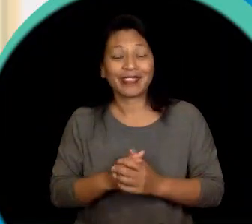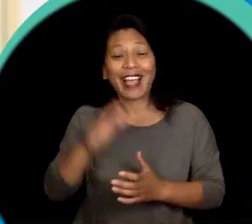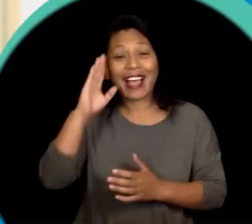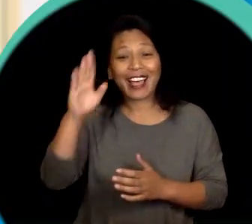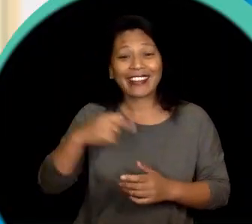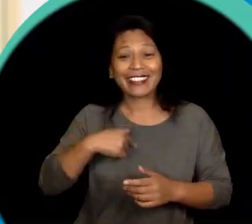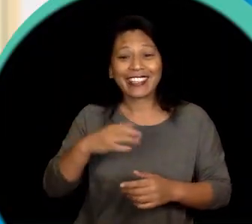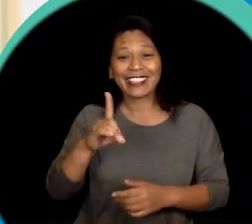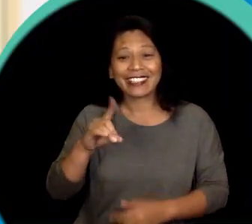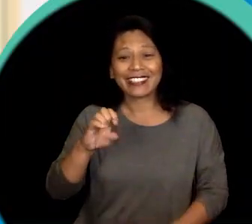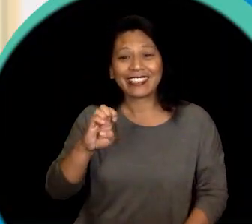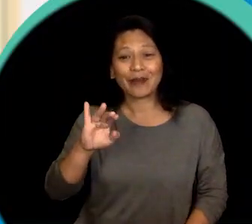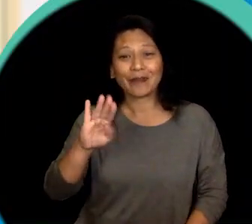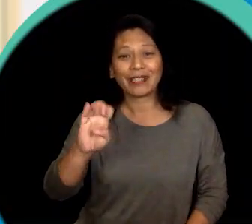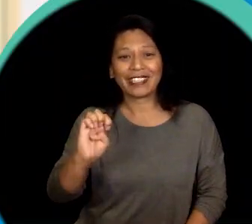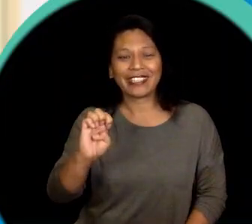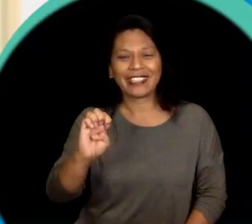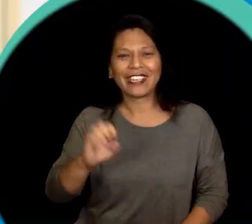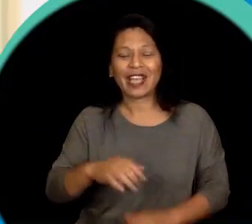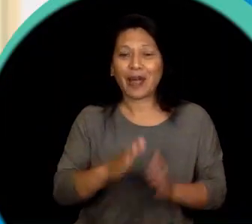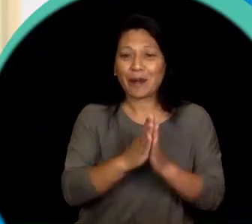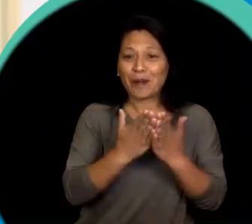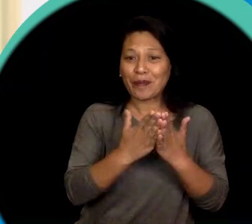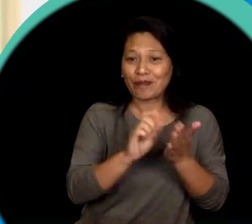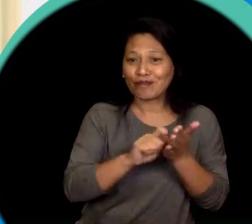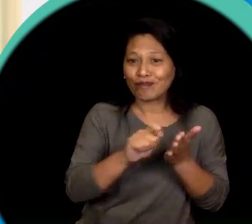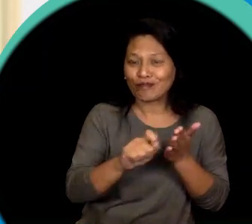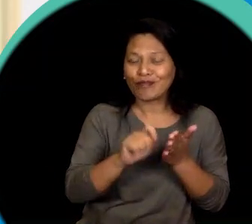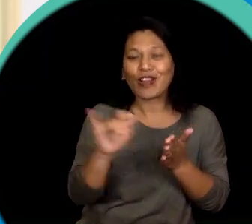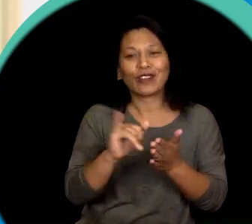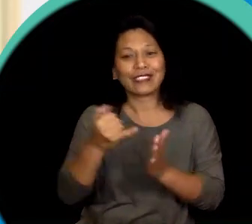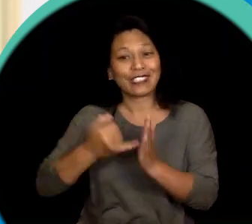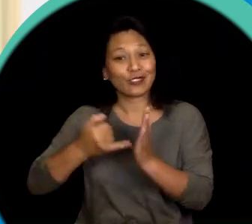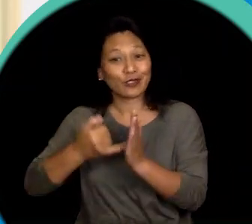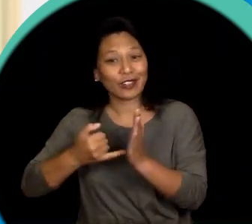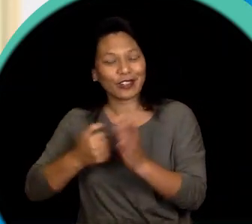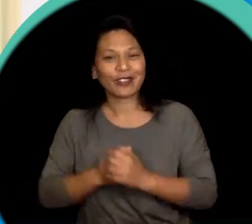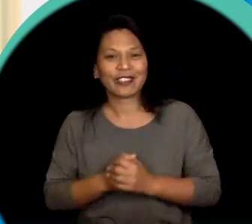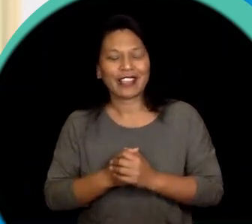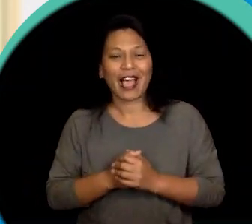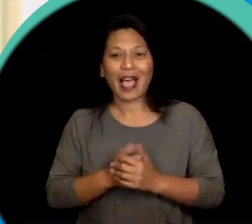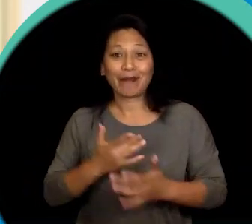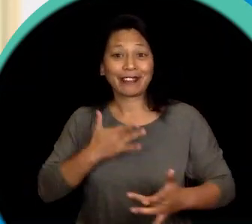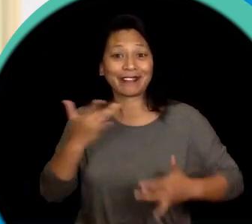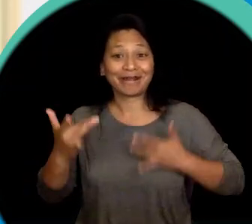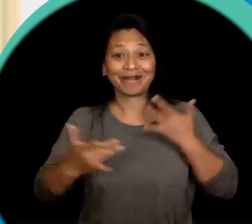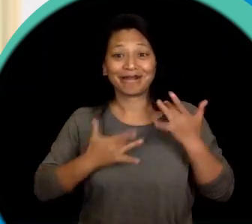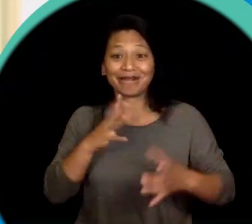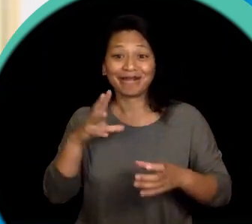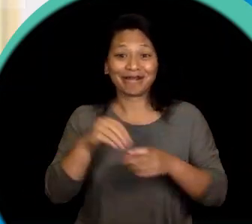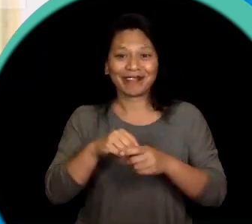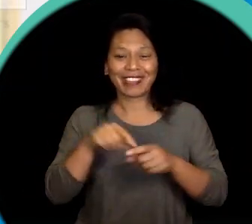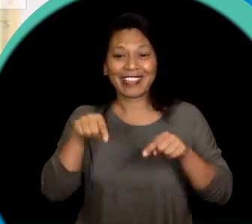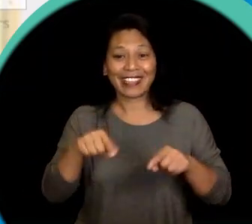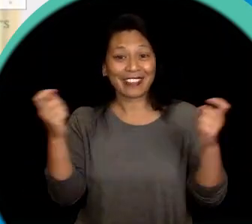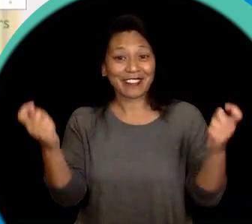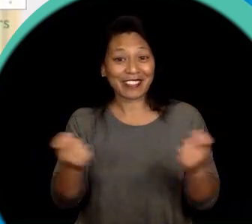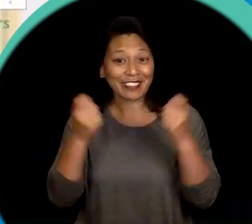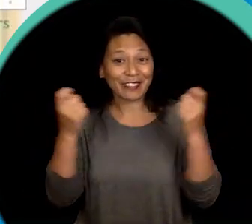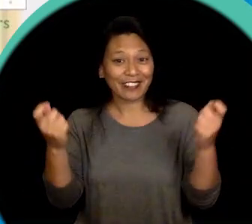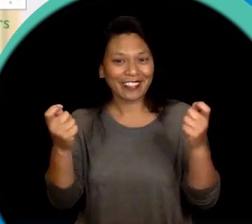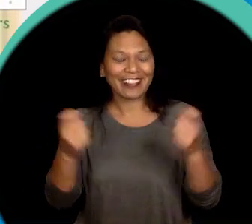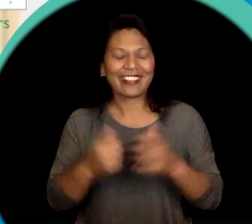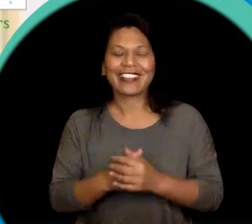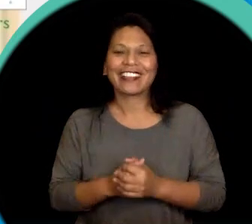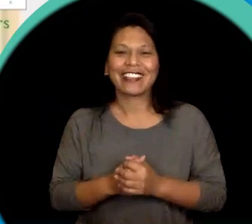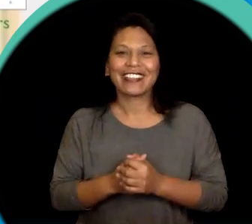Ohi, children's book author and illustrator. I am very excited to be part of the annual Telling Tales Festival. I'm going to be telling